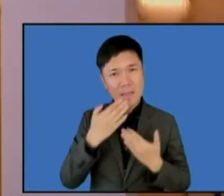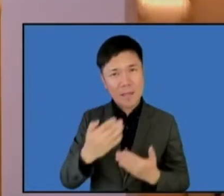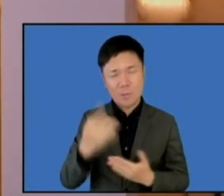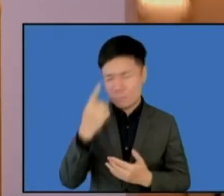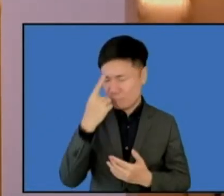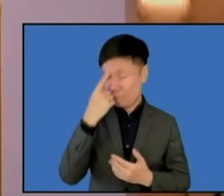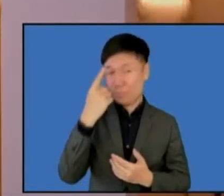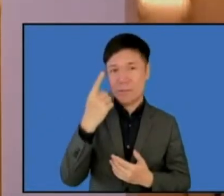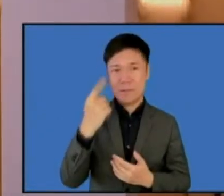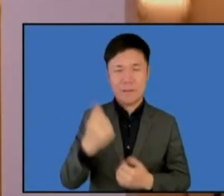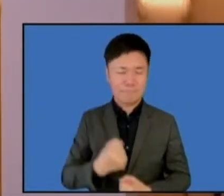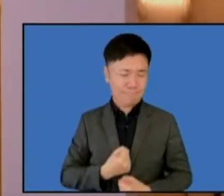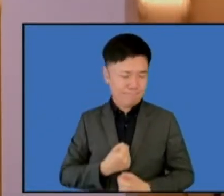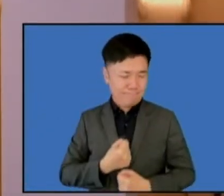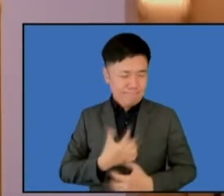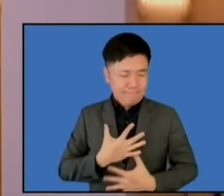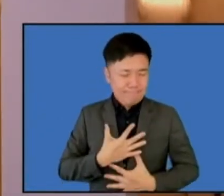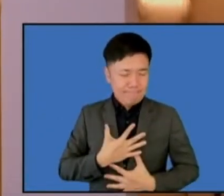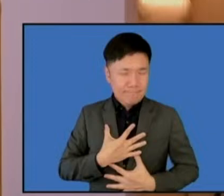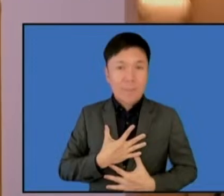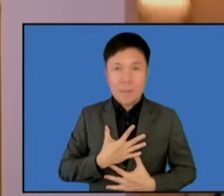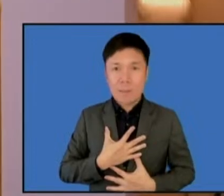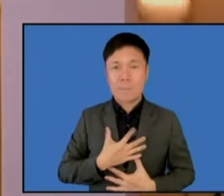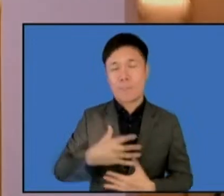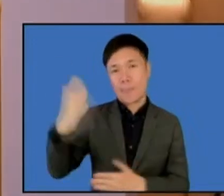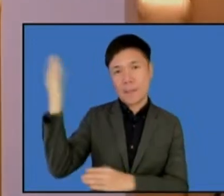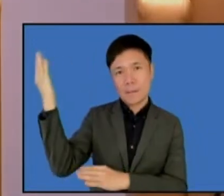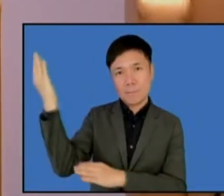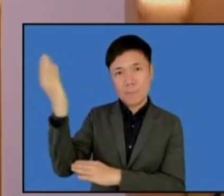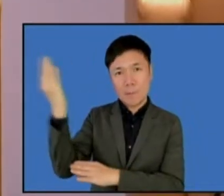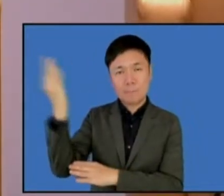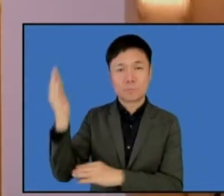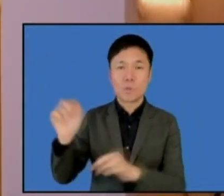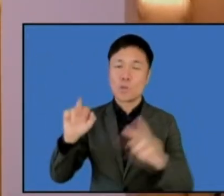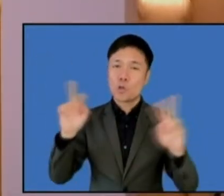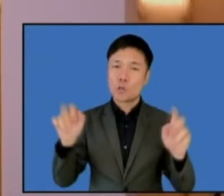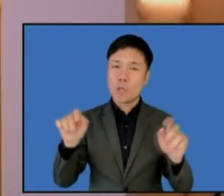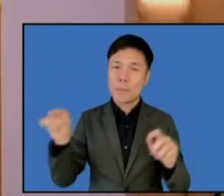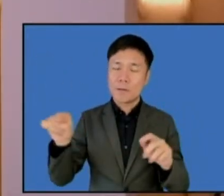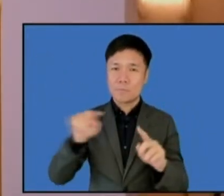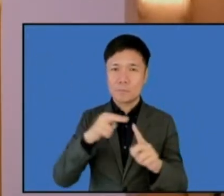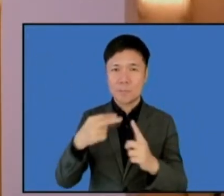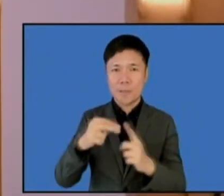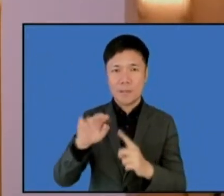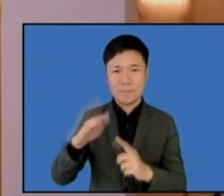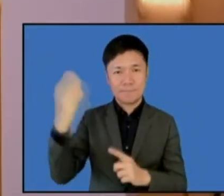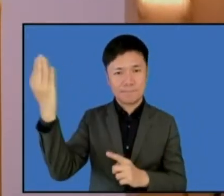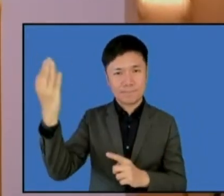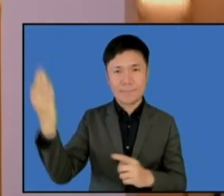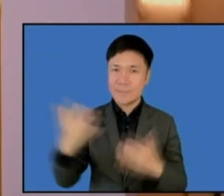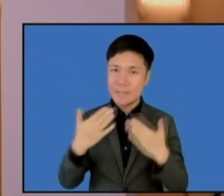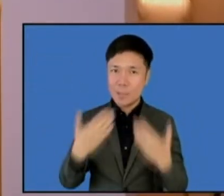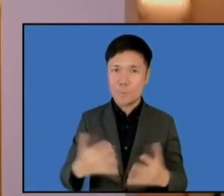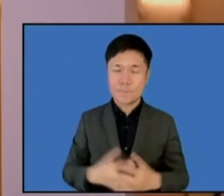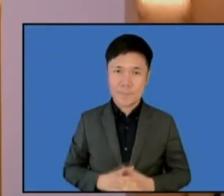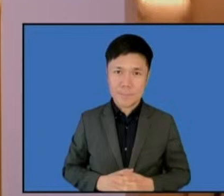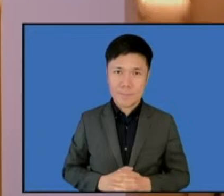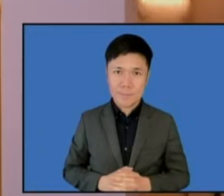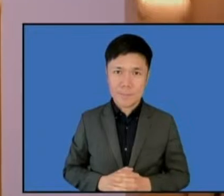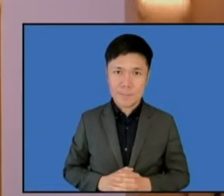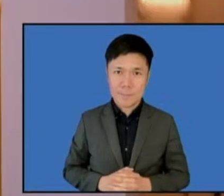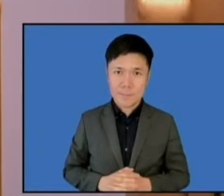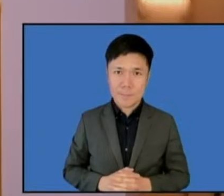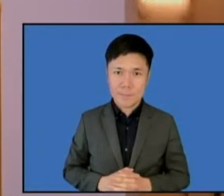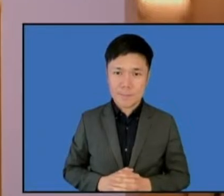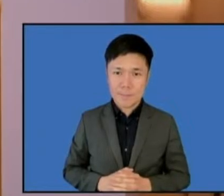extremely emotive representation of what you wanted to say. Thank you very much. Mr.